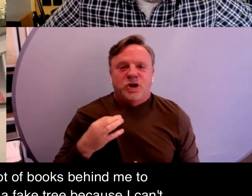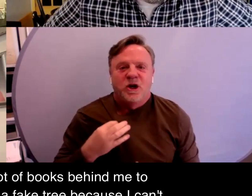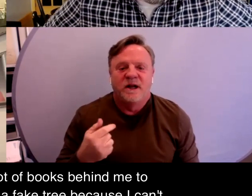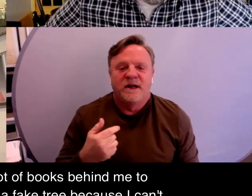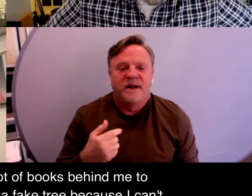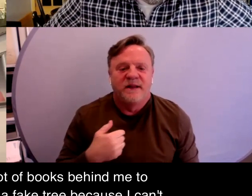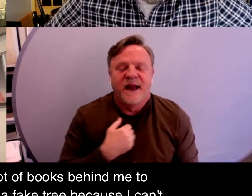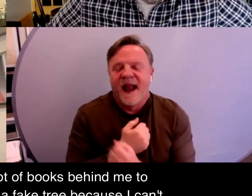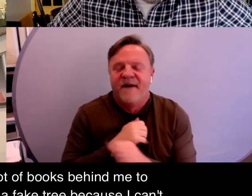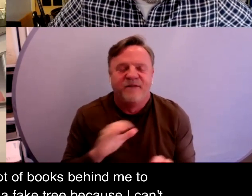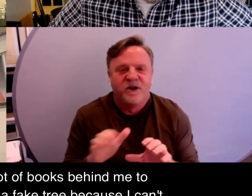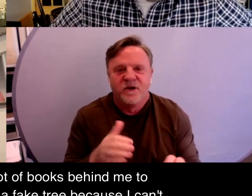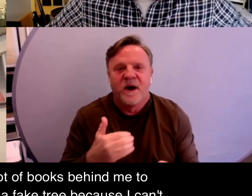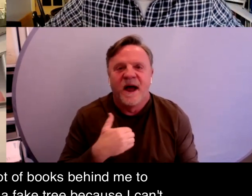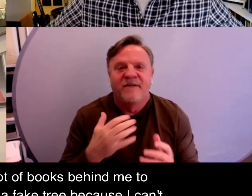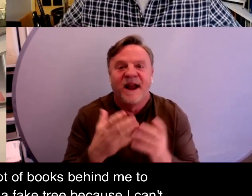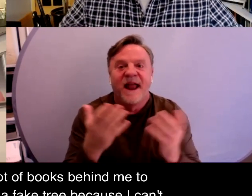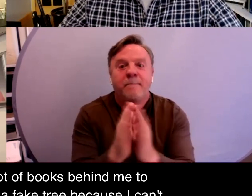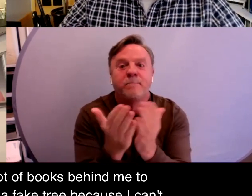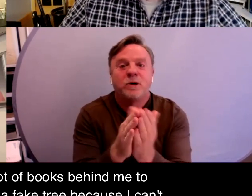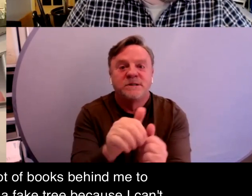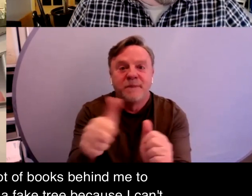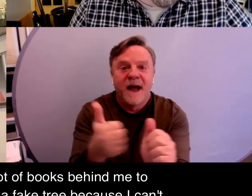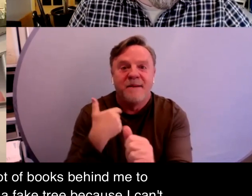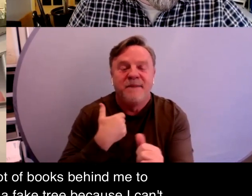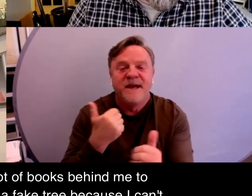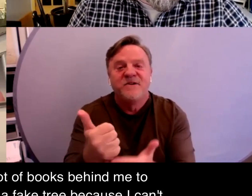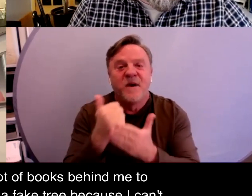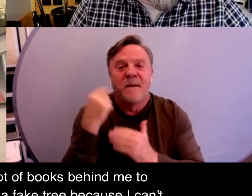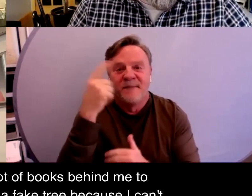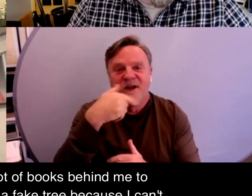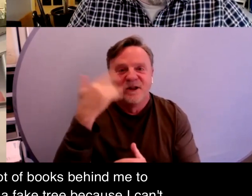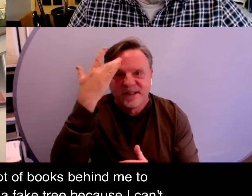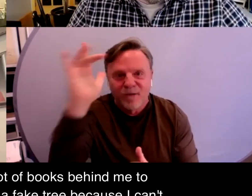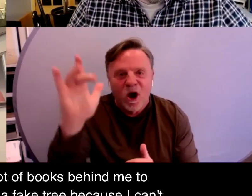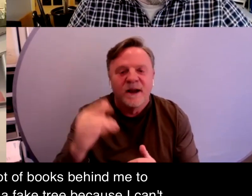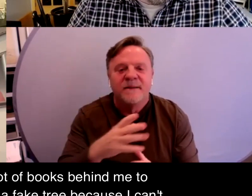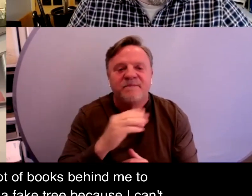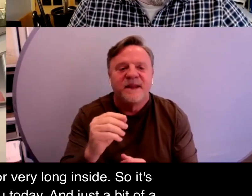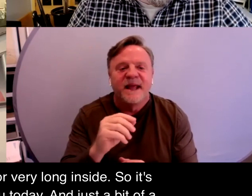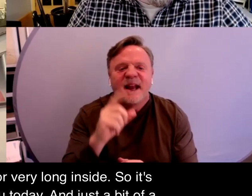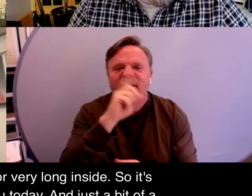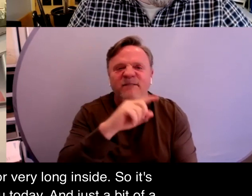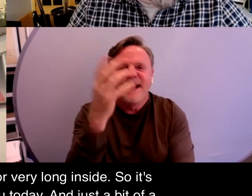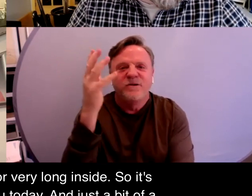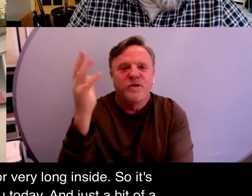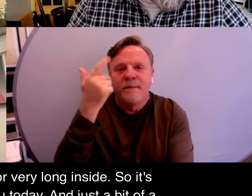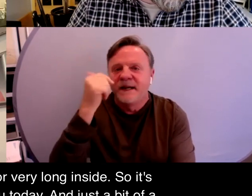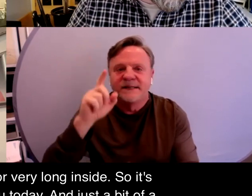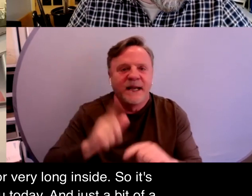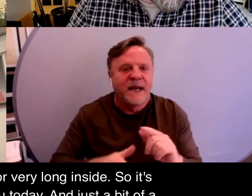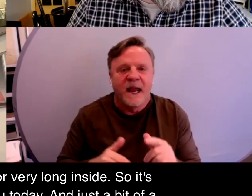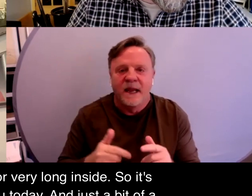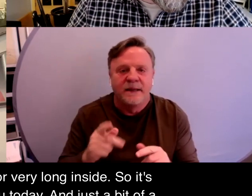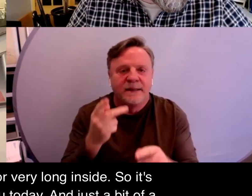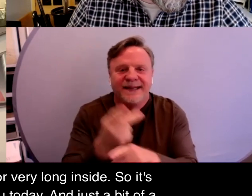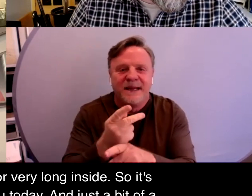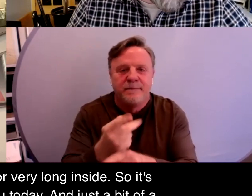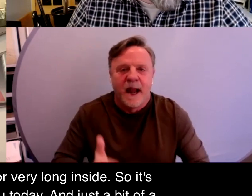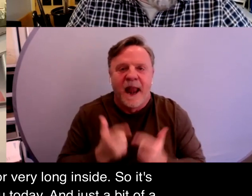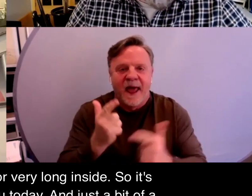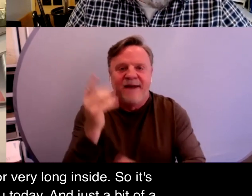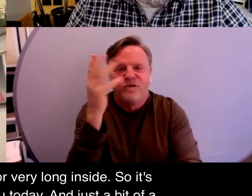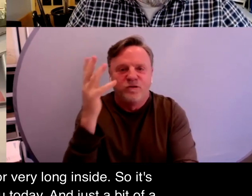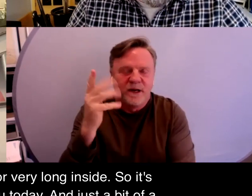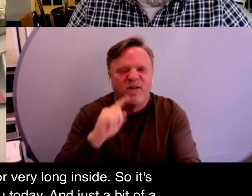to do. I have a lot of books behind me to help me look smart, and a fake tree because I can't keep live trees along for very long inside.